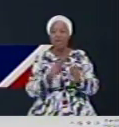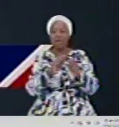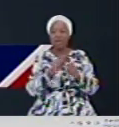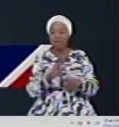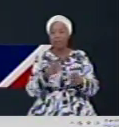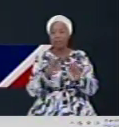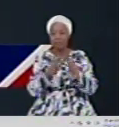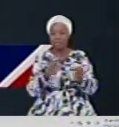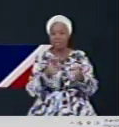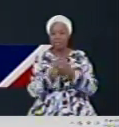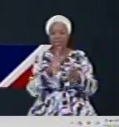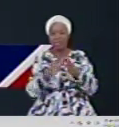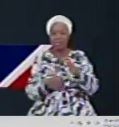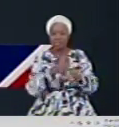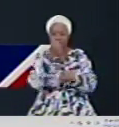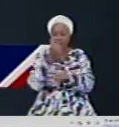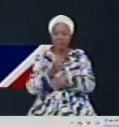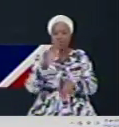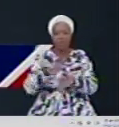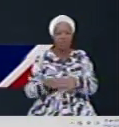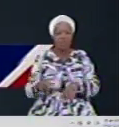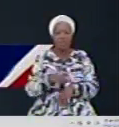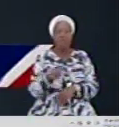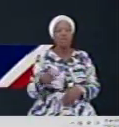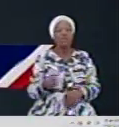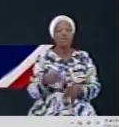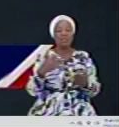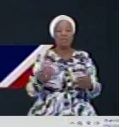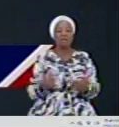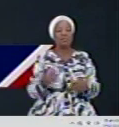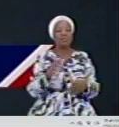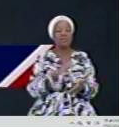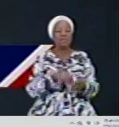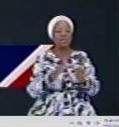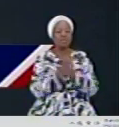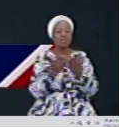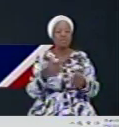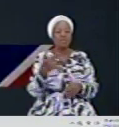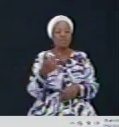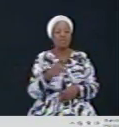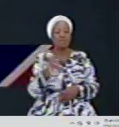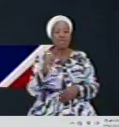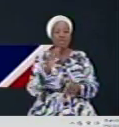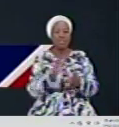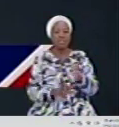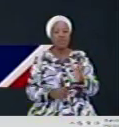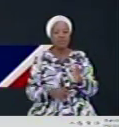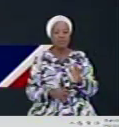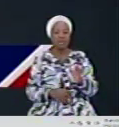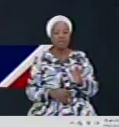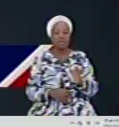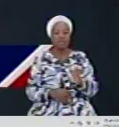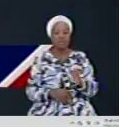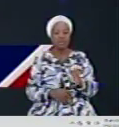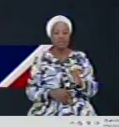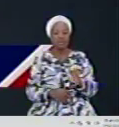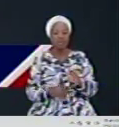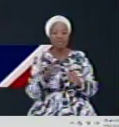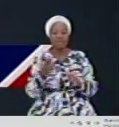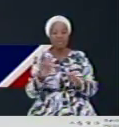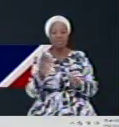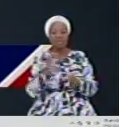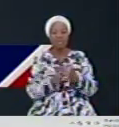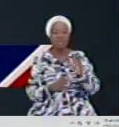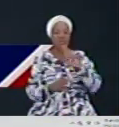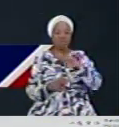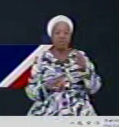conferred upon them. Look at Genesis chapter 22. We're reading from verse 17. That in